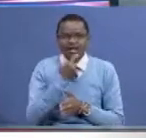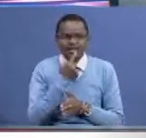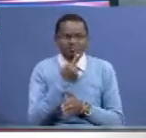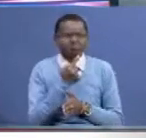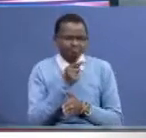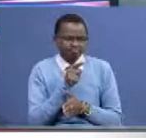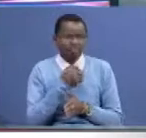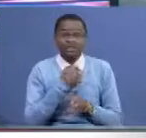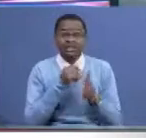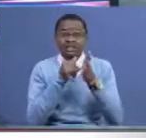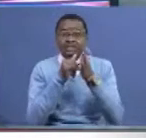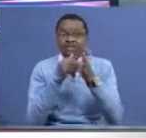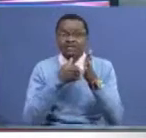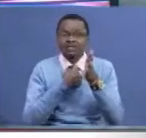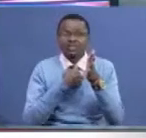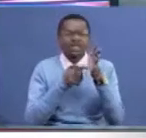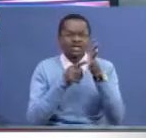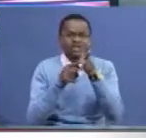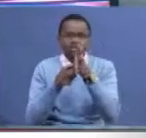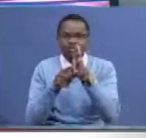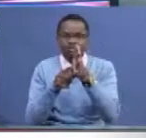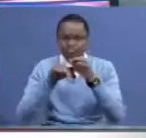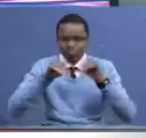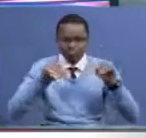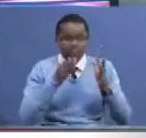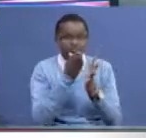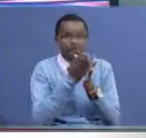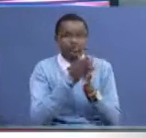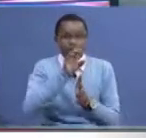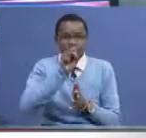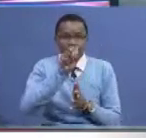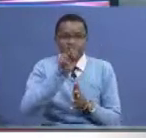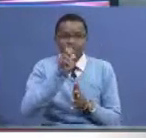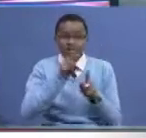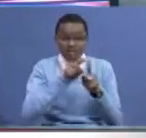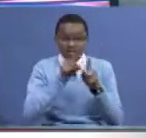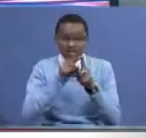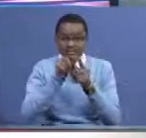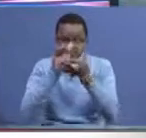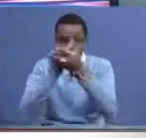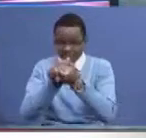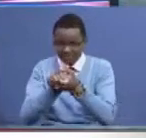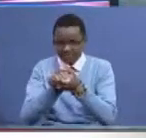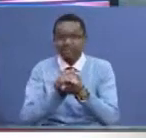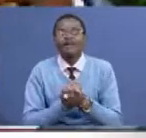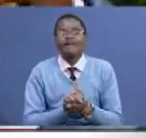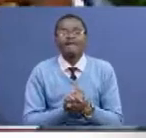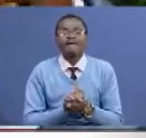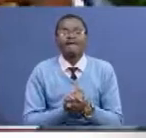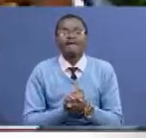refuted the move, saying that it is an indication of division between Sonko and the ruling government.